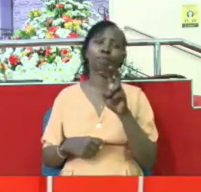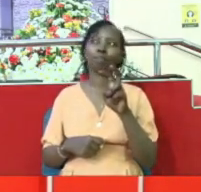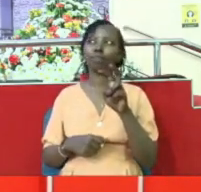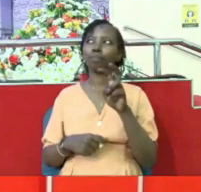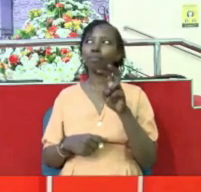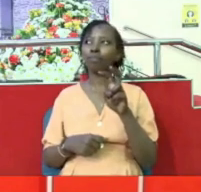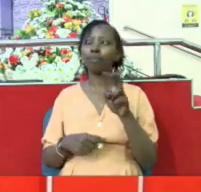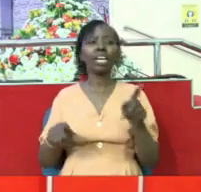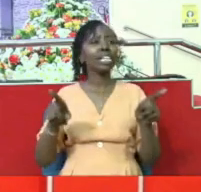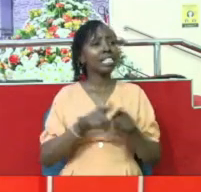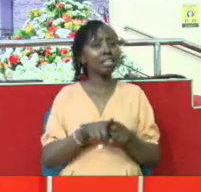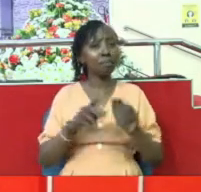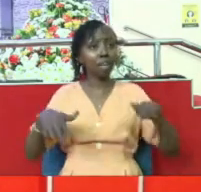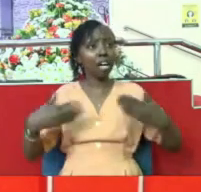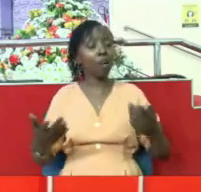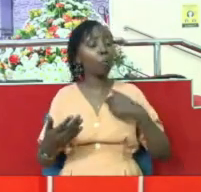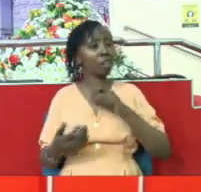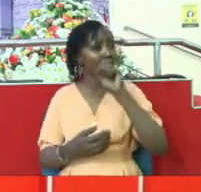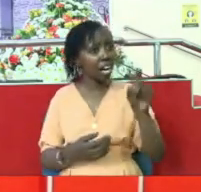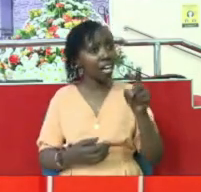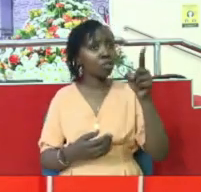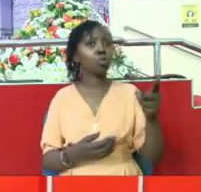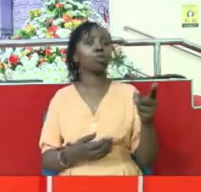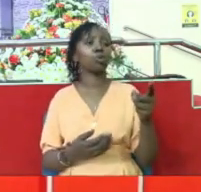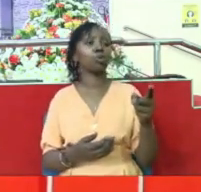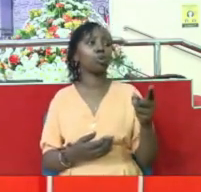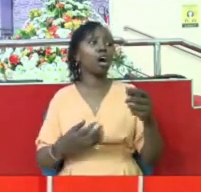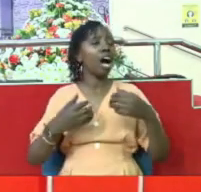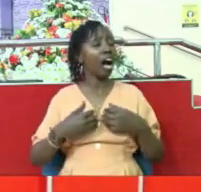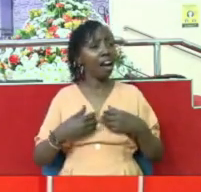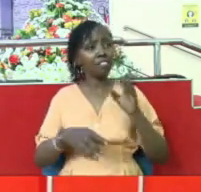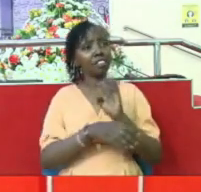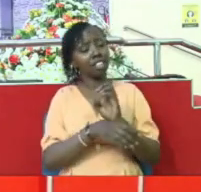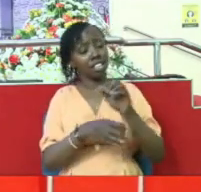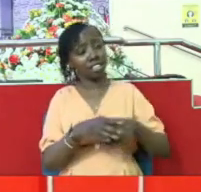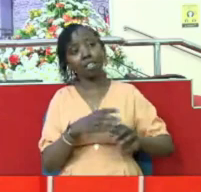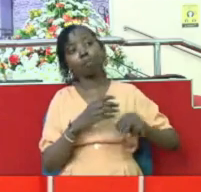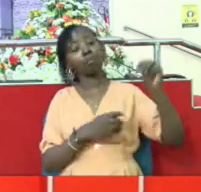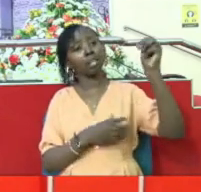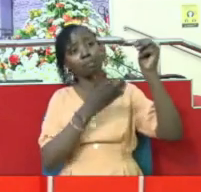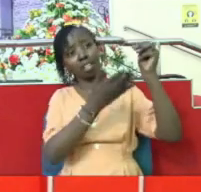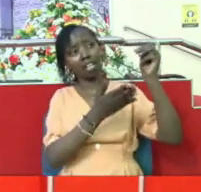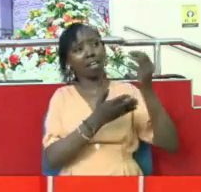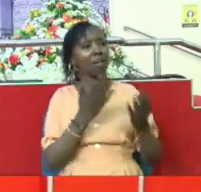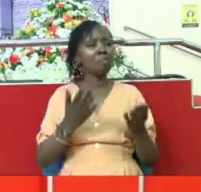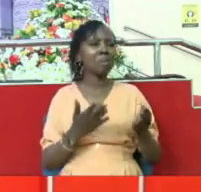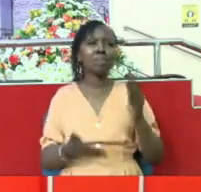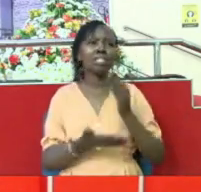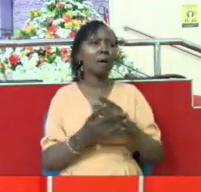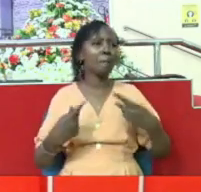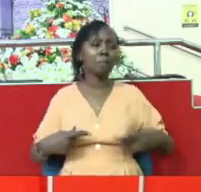Just like I'm asking you, we help a church in Mirema. Maybe some of you will never go